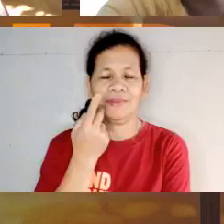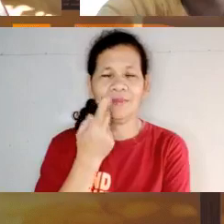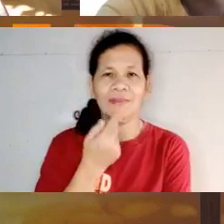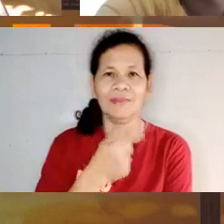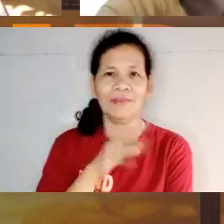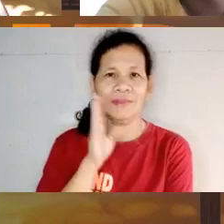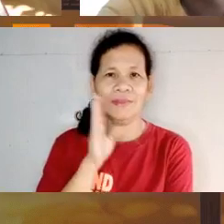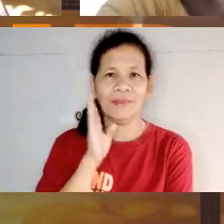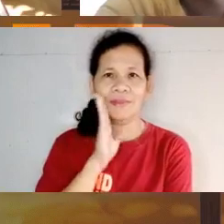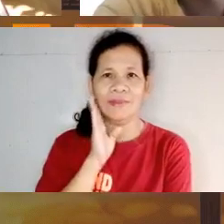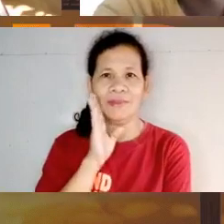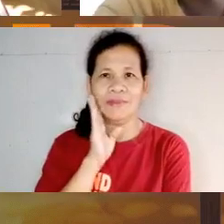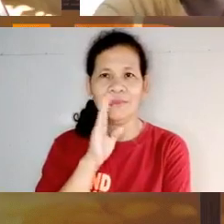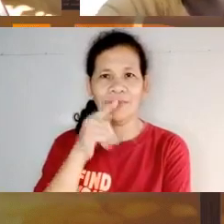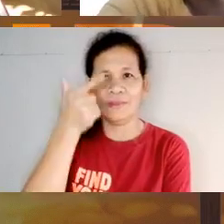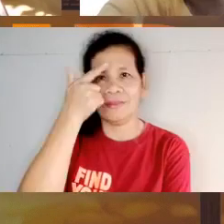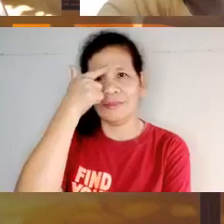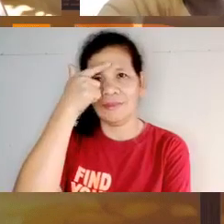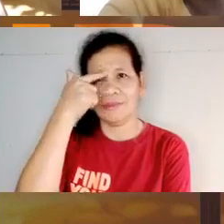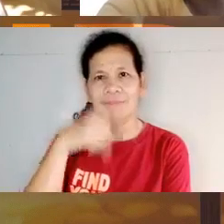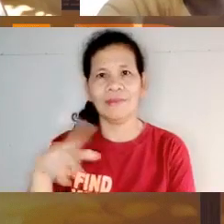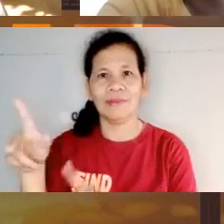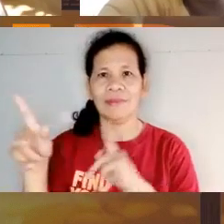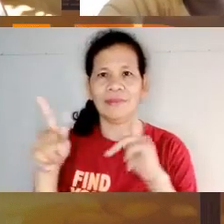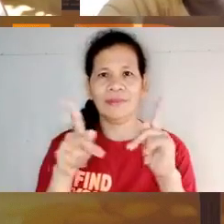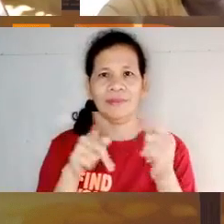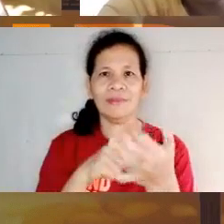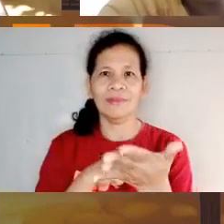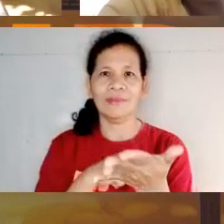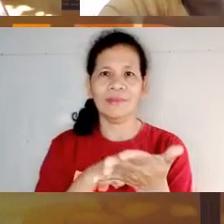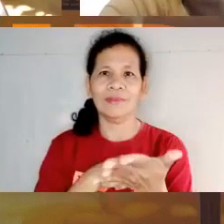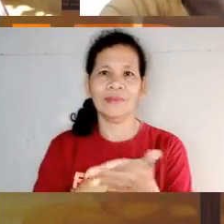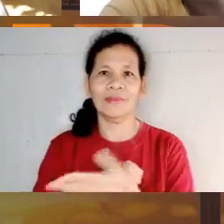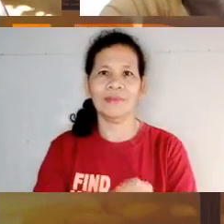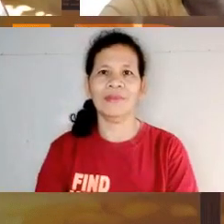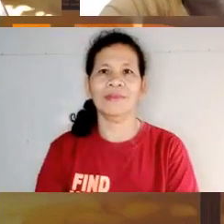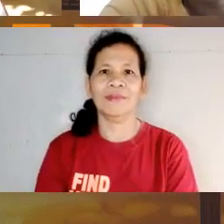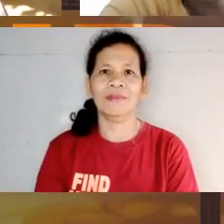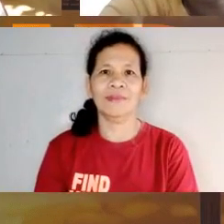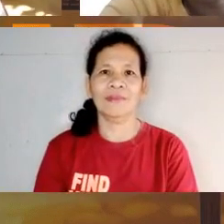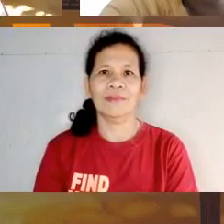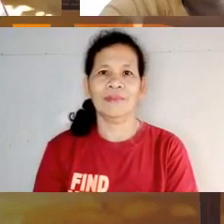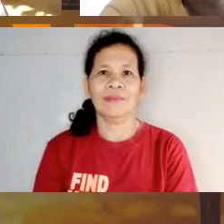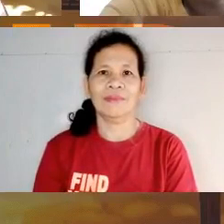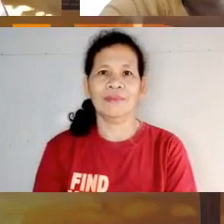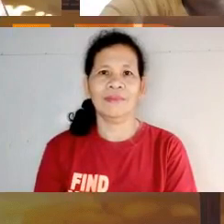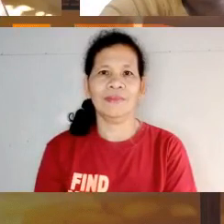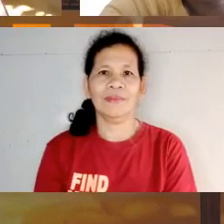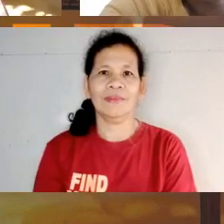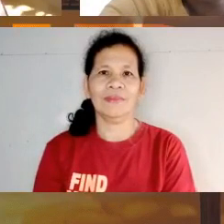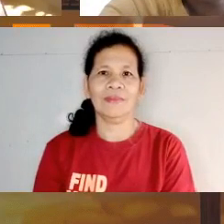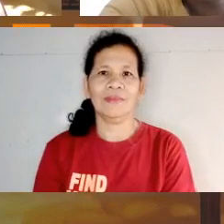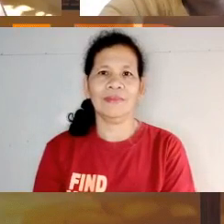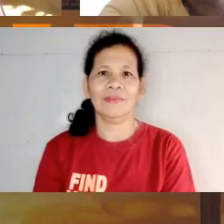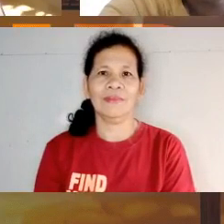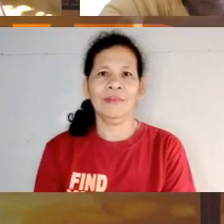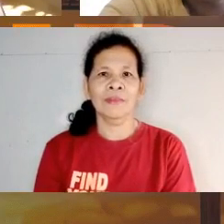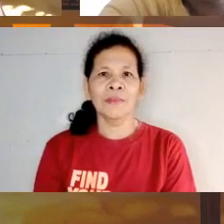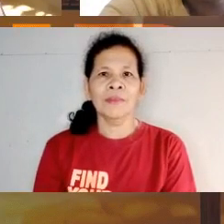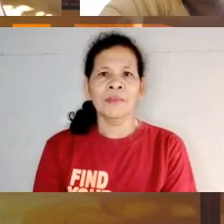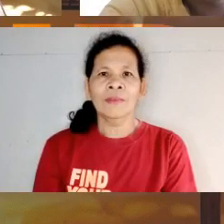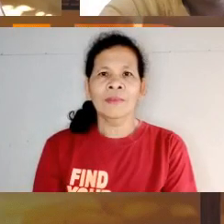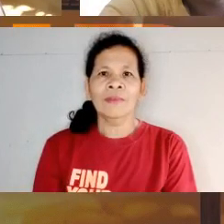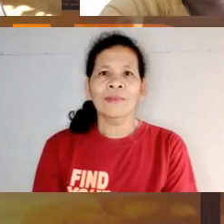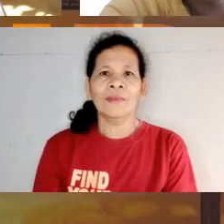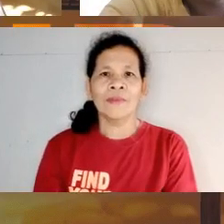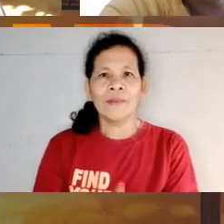Nanay Lydia, preparation at good morning. Si Jepper, Ma'am Jepper Bato Balonos, morning din po. At si Ma'am